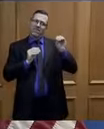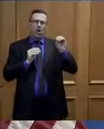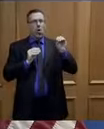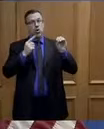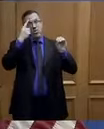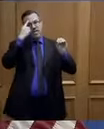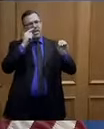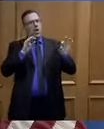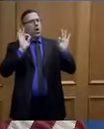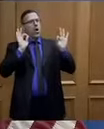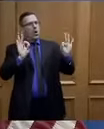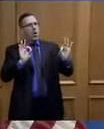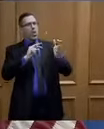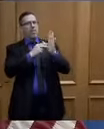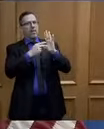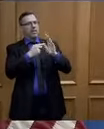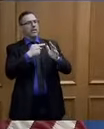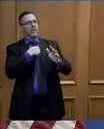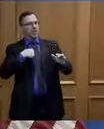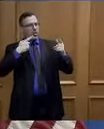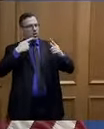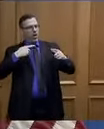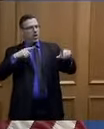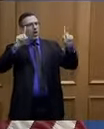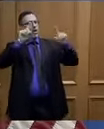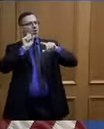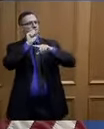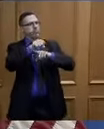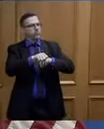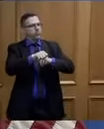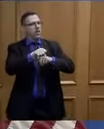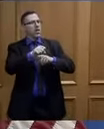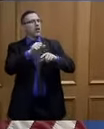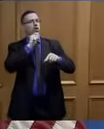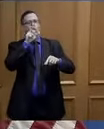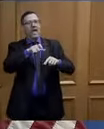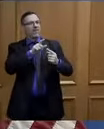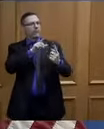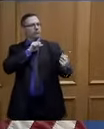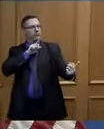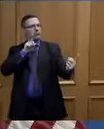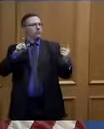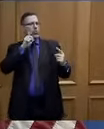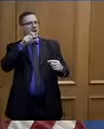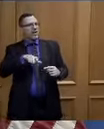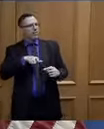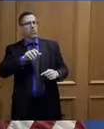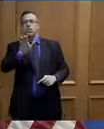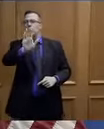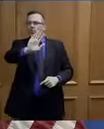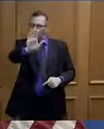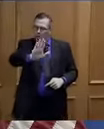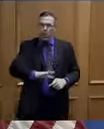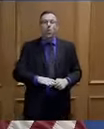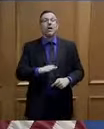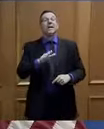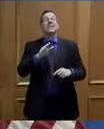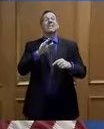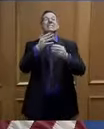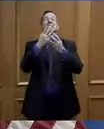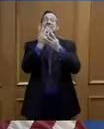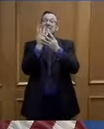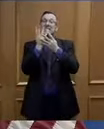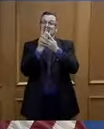cannot prematurely back off of our social distancing efforts. What that is reflective of is as the demand for testing